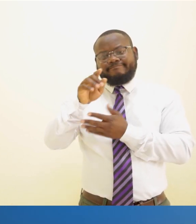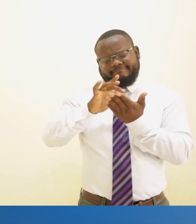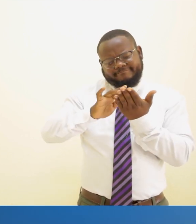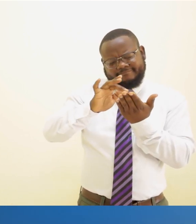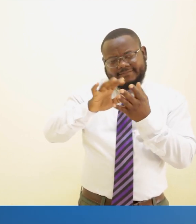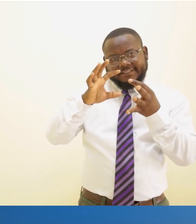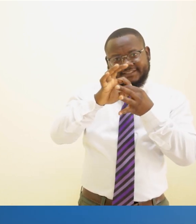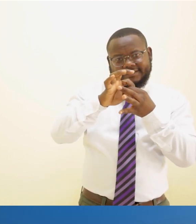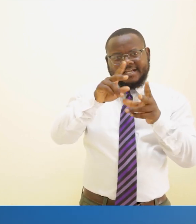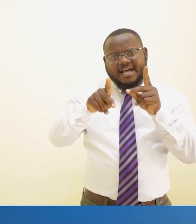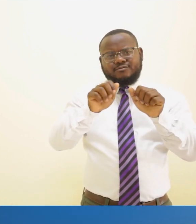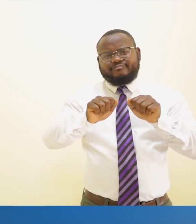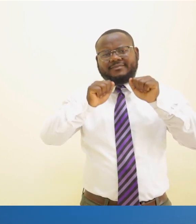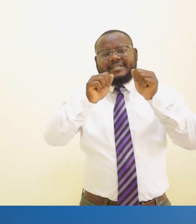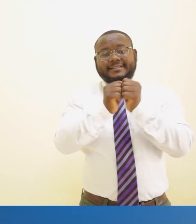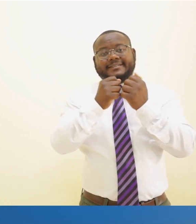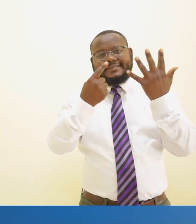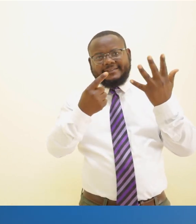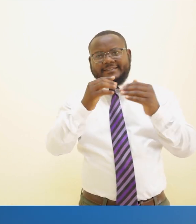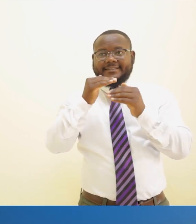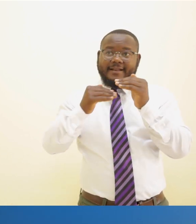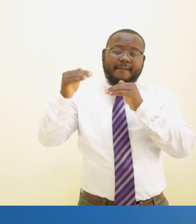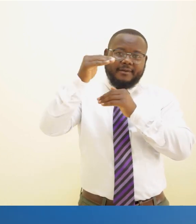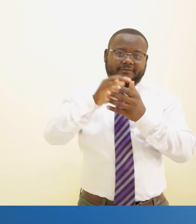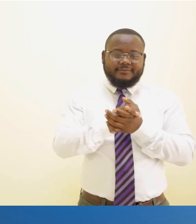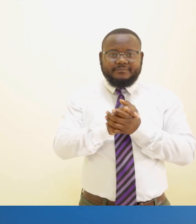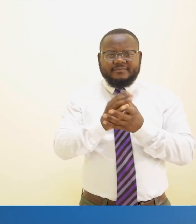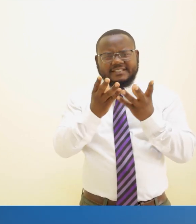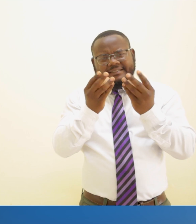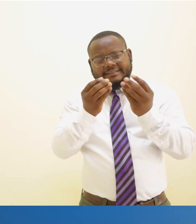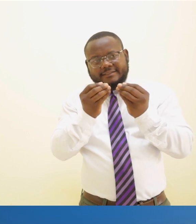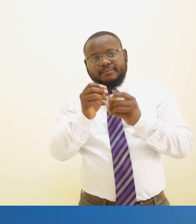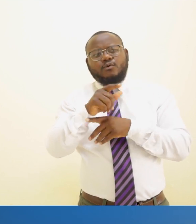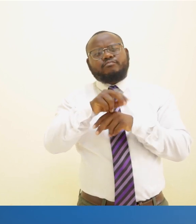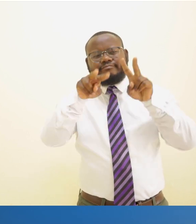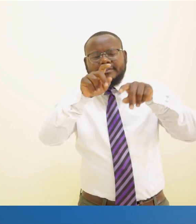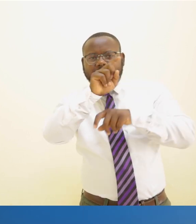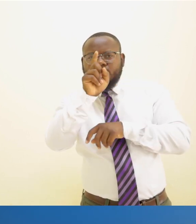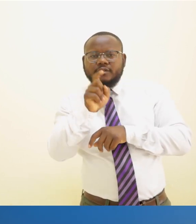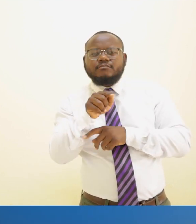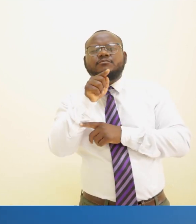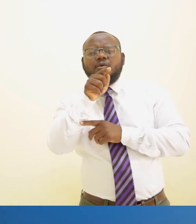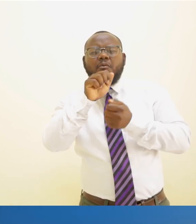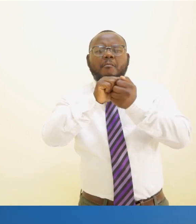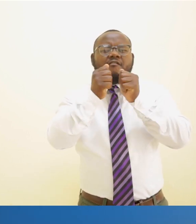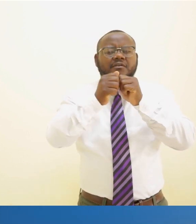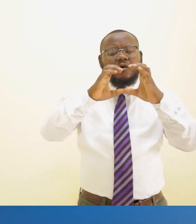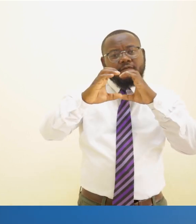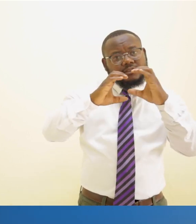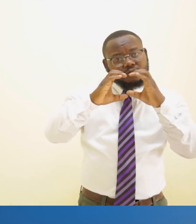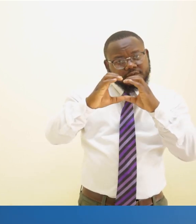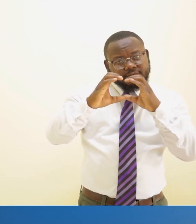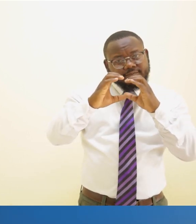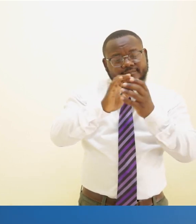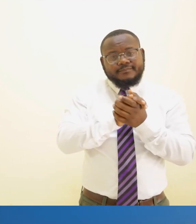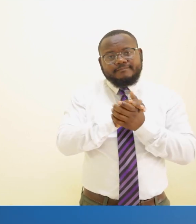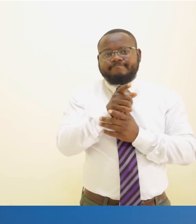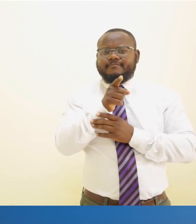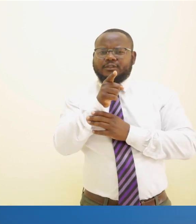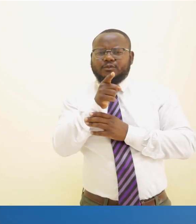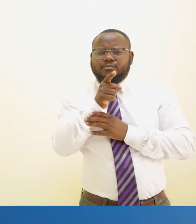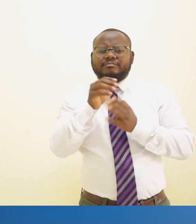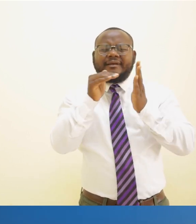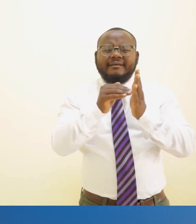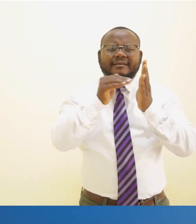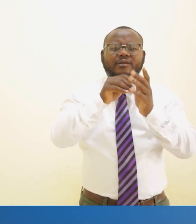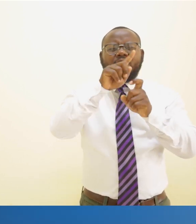people aged 16 and above. There are also simple screening questions. Do you struggle with conversations? Do you often ask